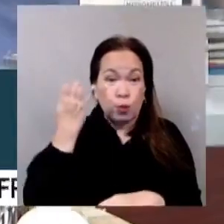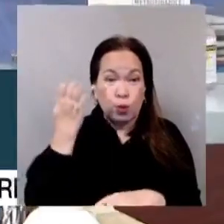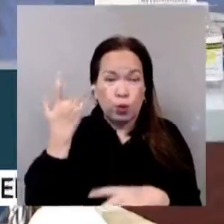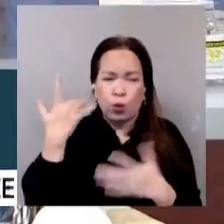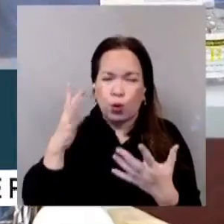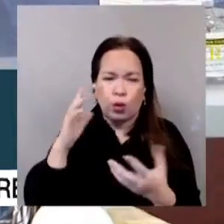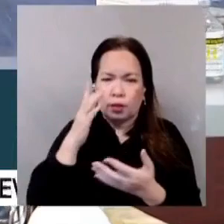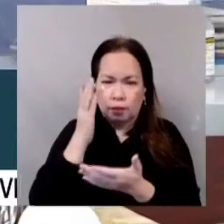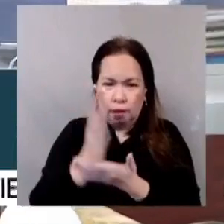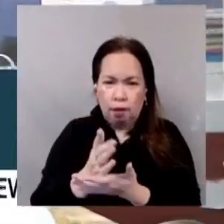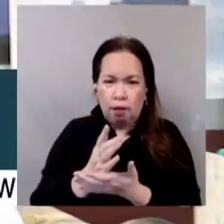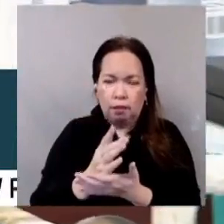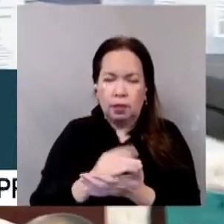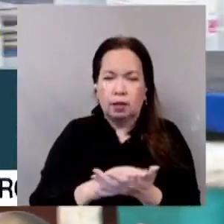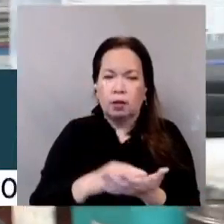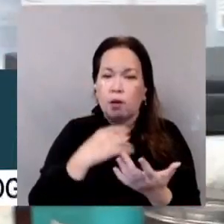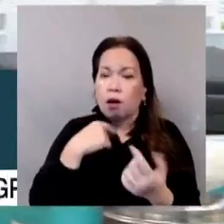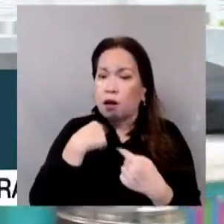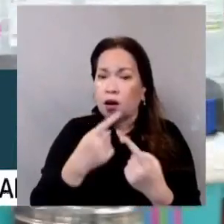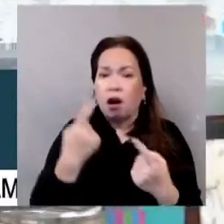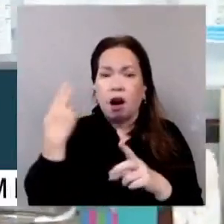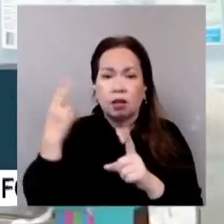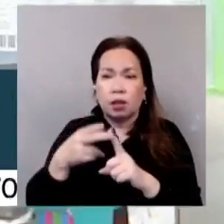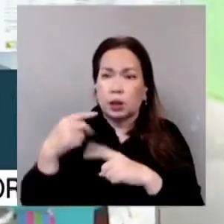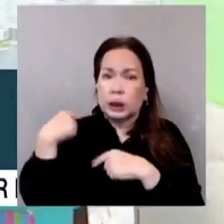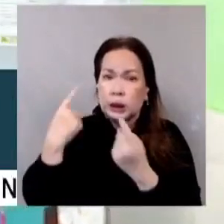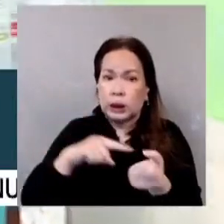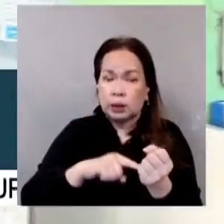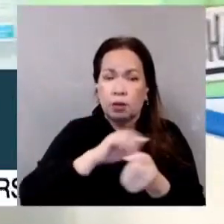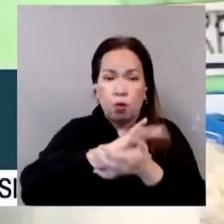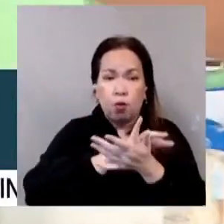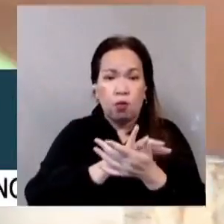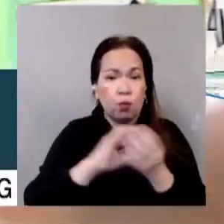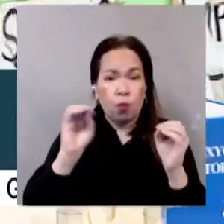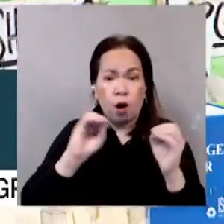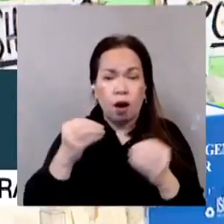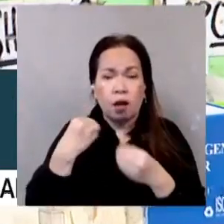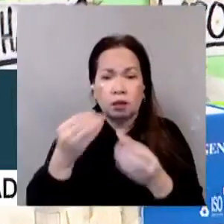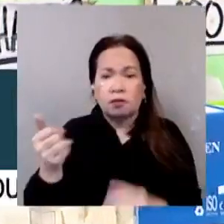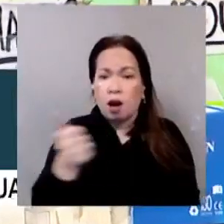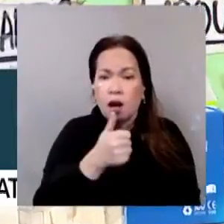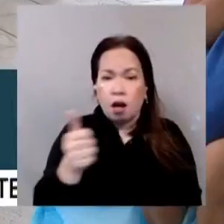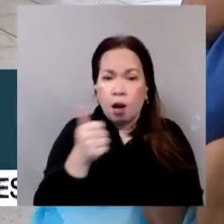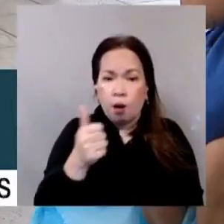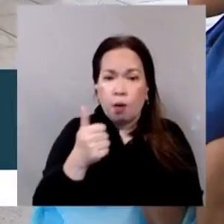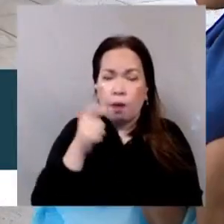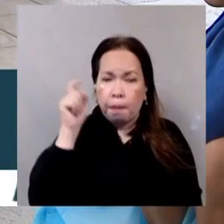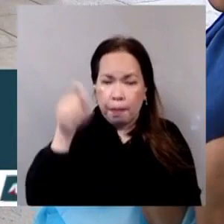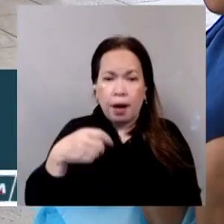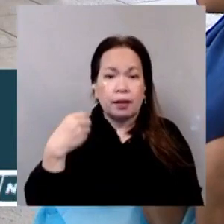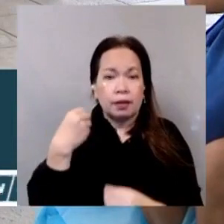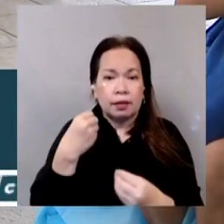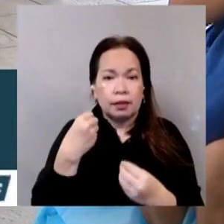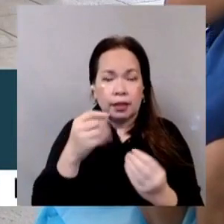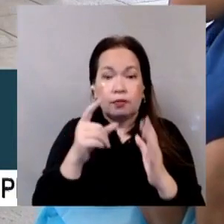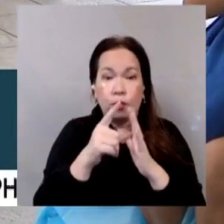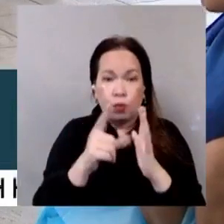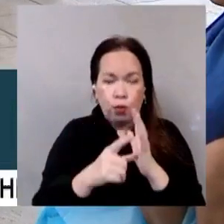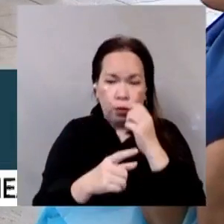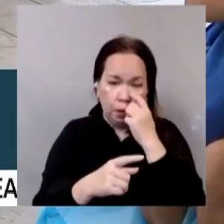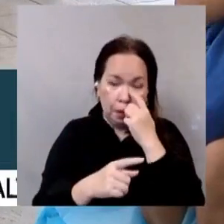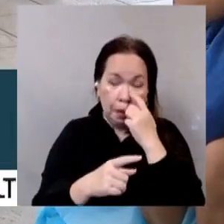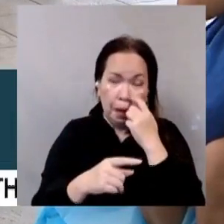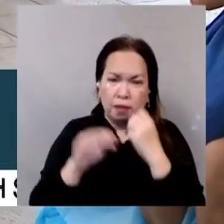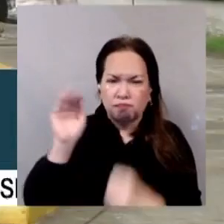Philippines says up to now, many of their members have yet to receive their allowances mandated by law. It calls on government to have a clear directive